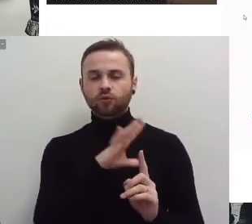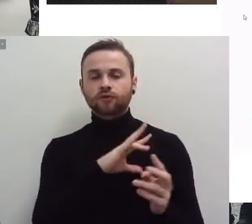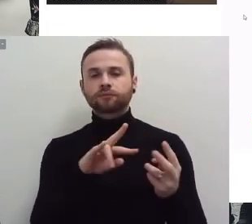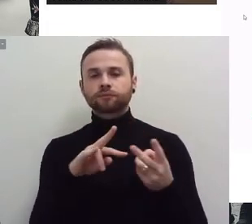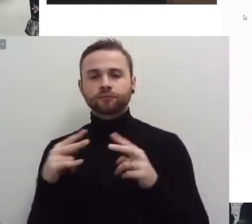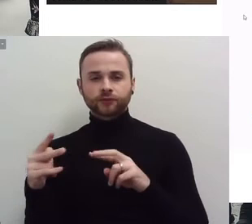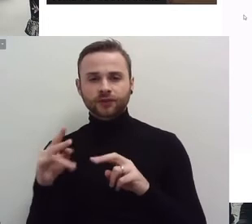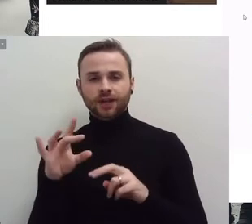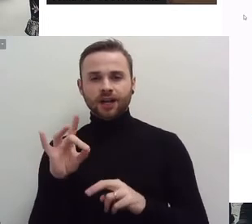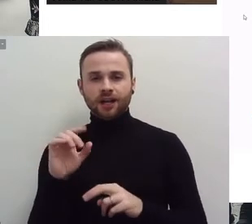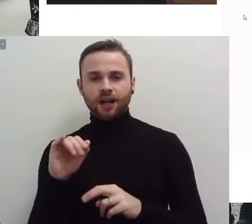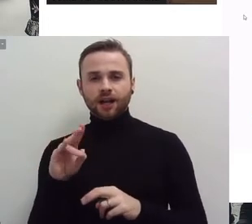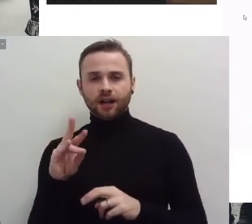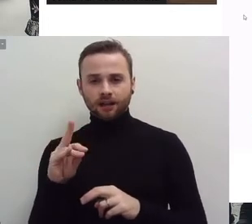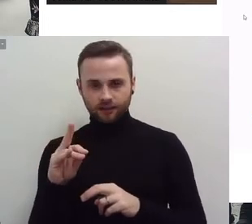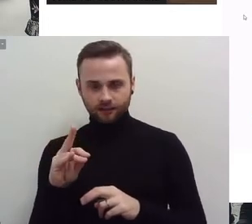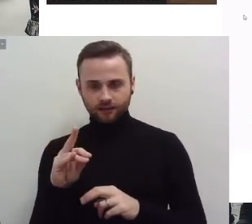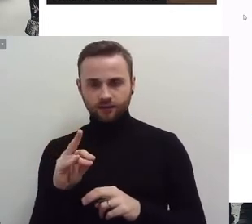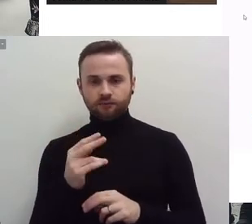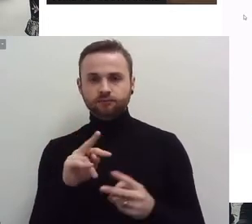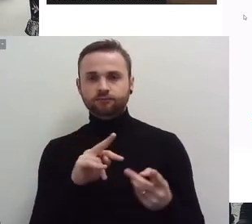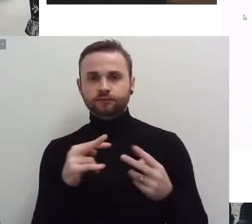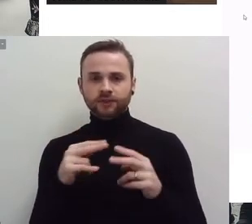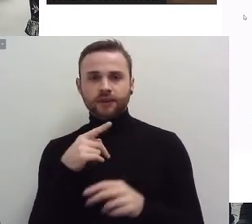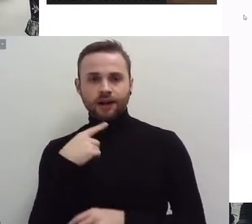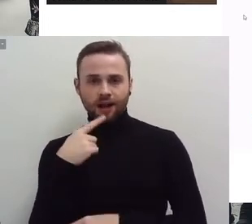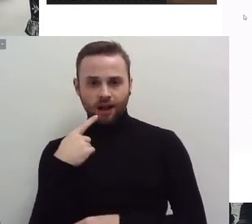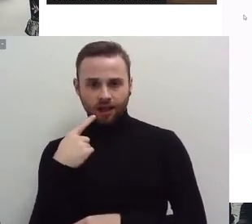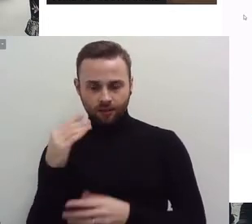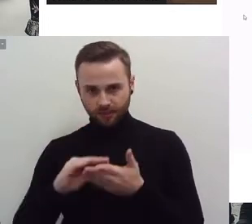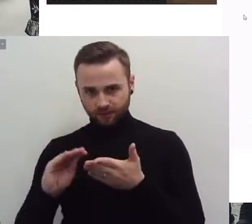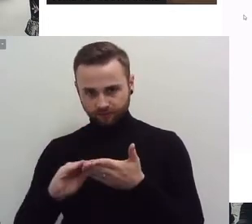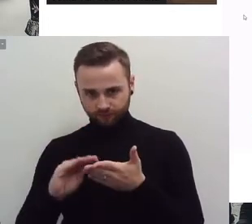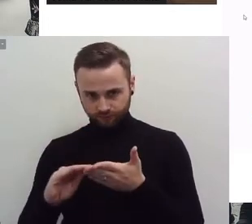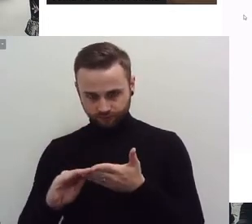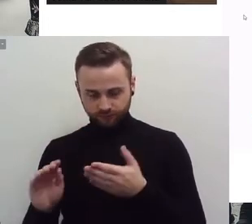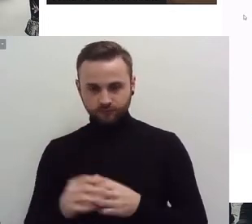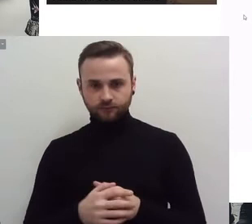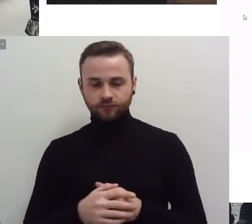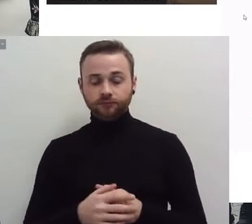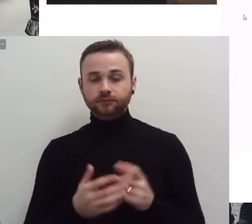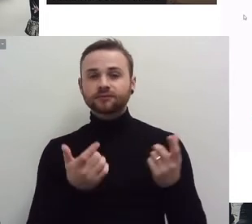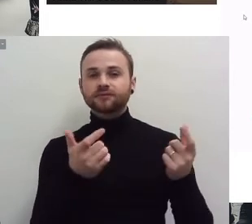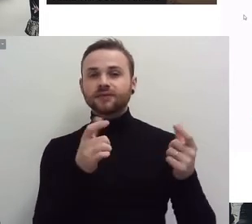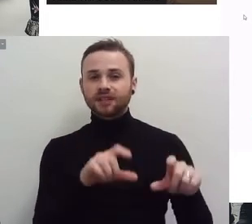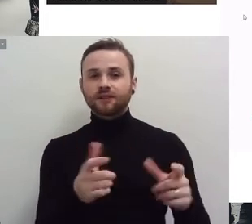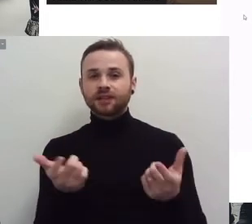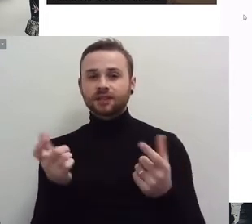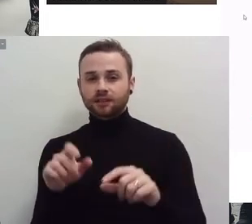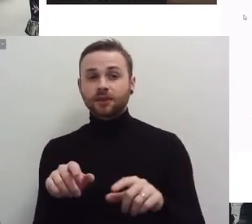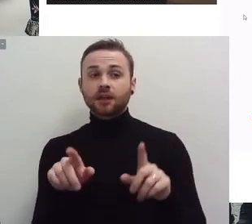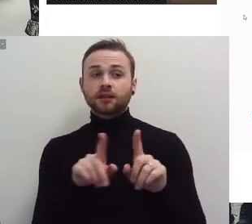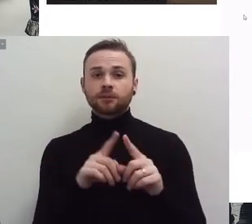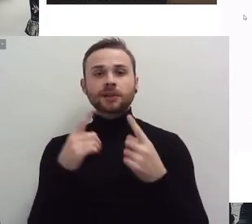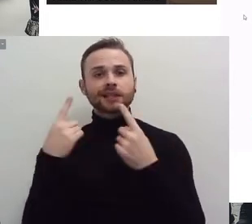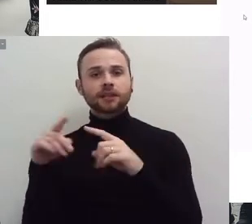care units would have a shared vision of the quality of alternative care.